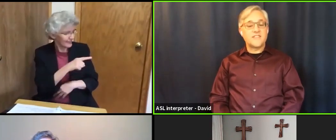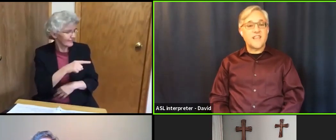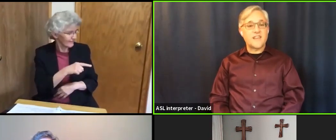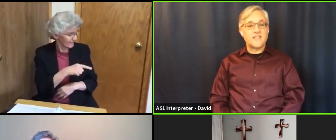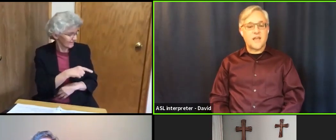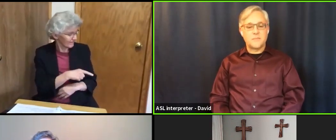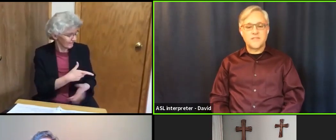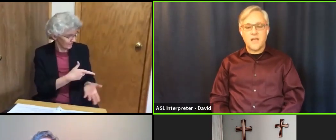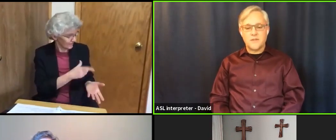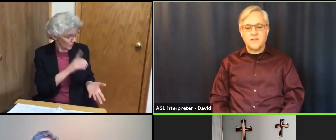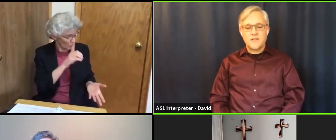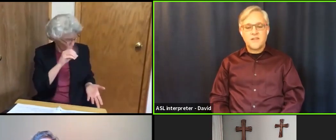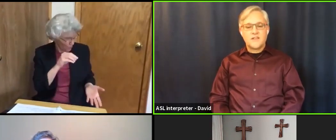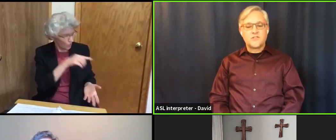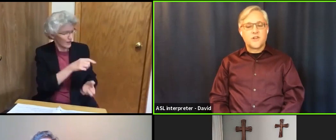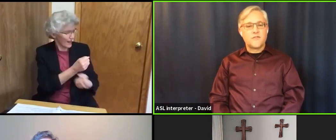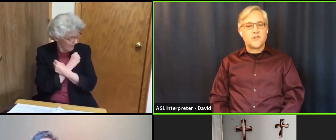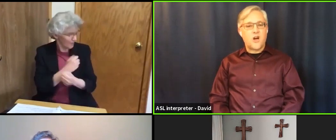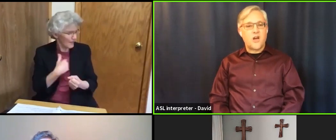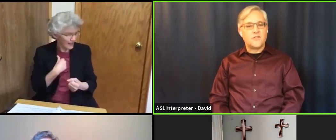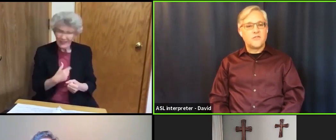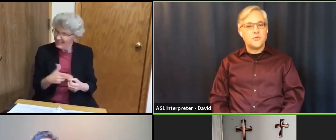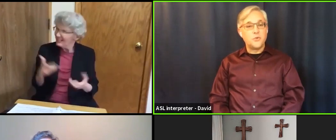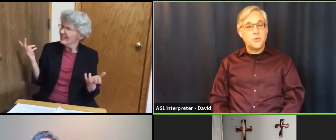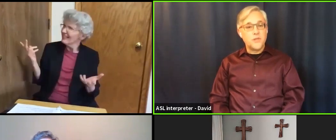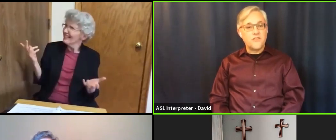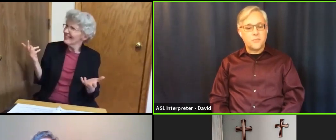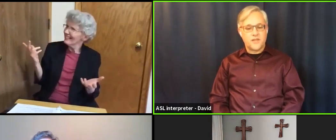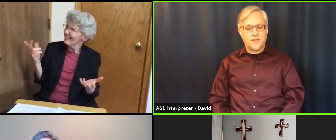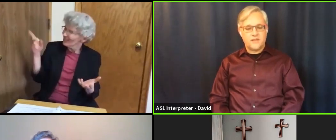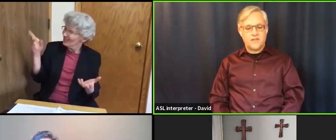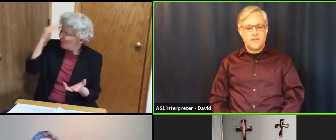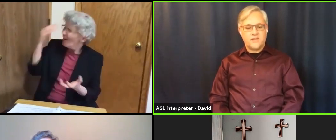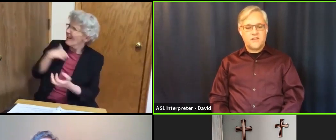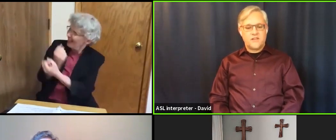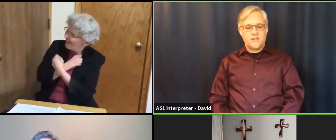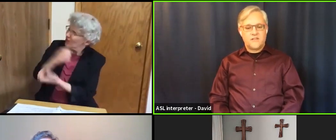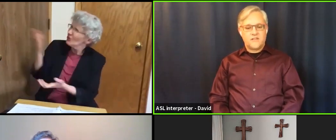Jesus asked a second time, "Simon, son of John, do you love me?"